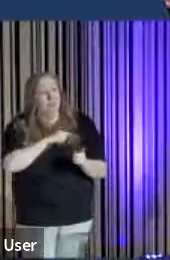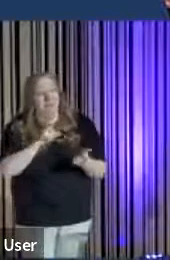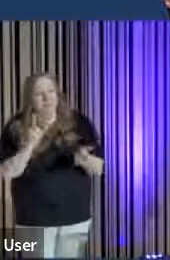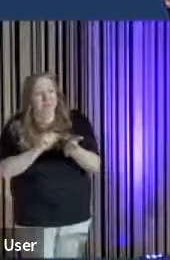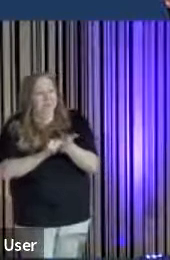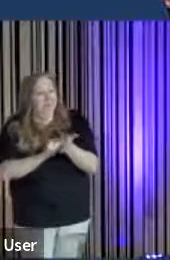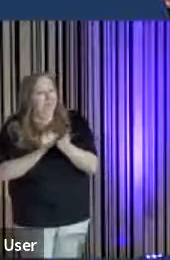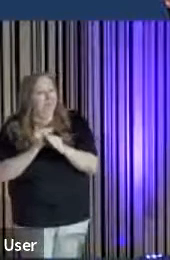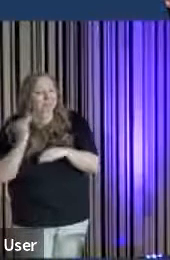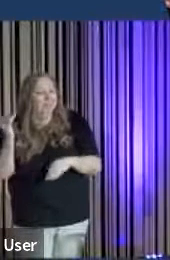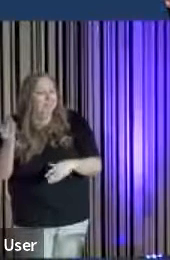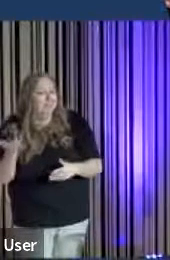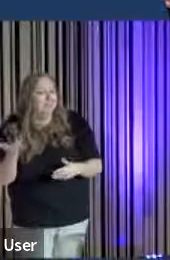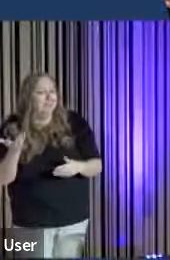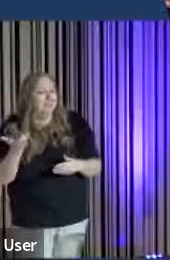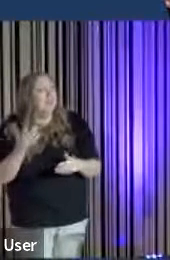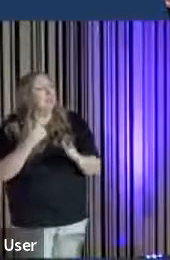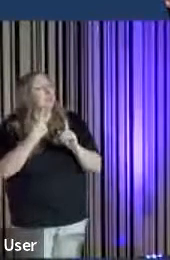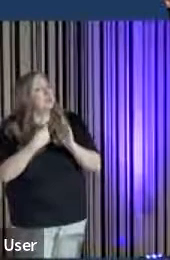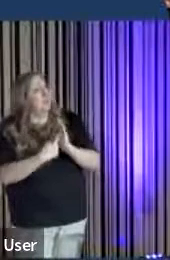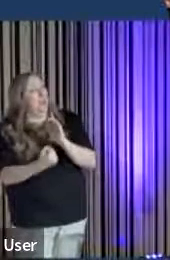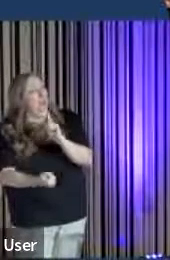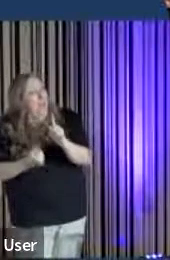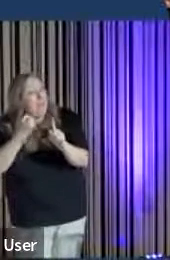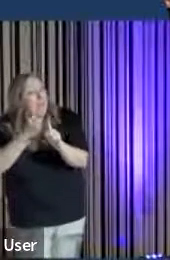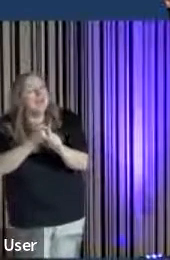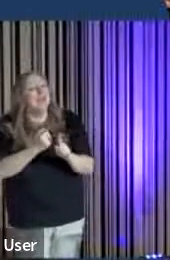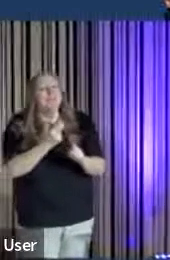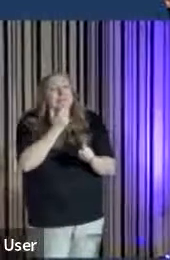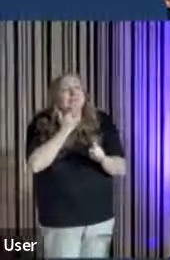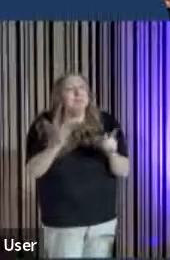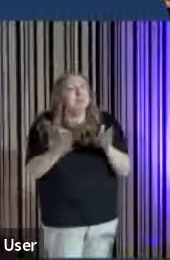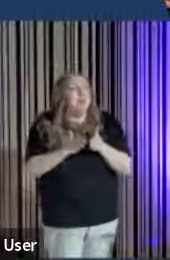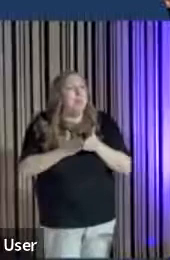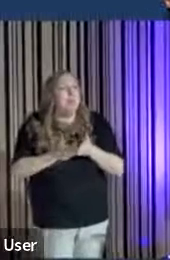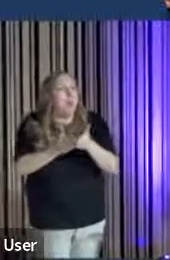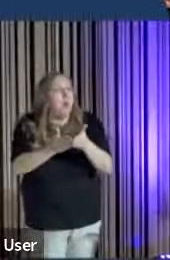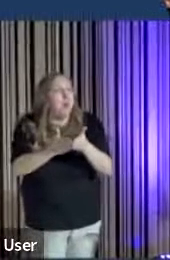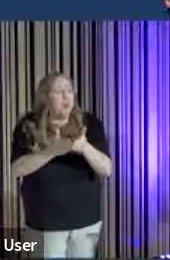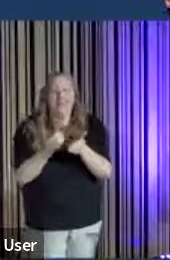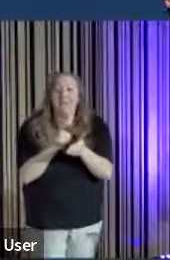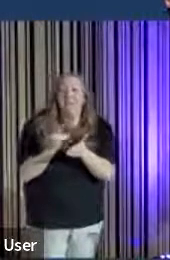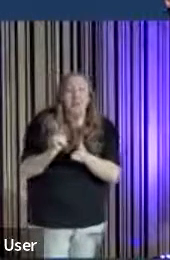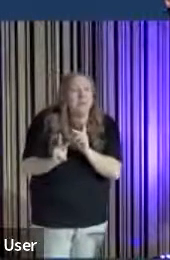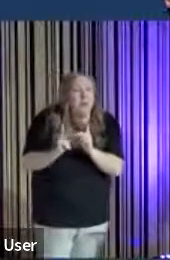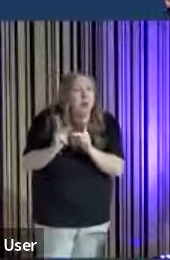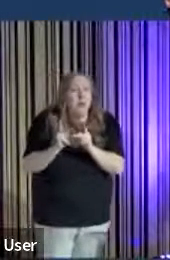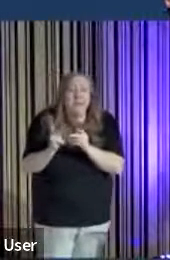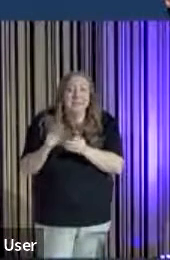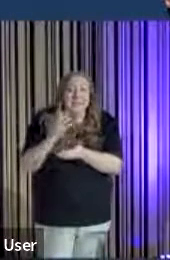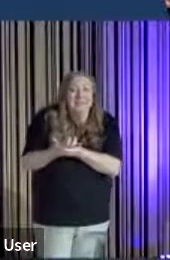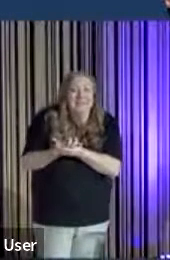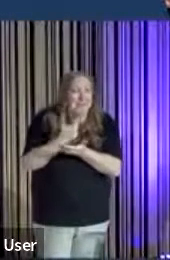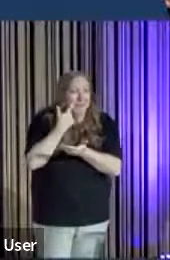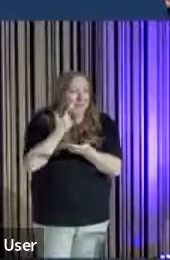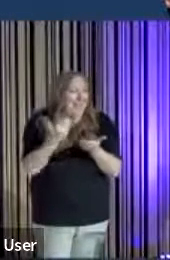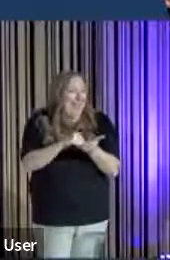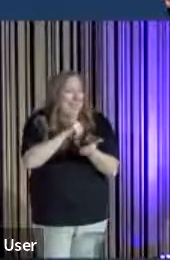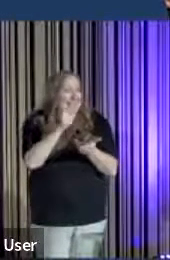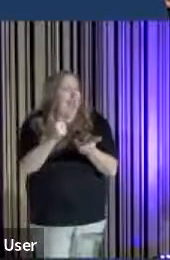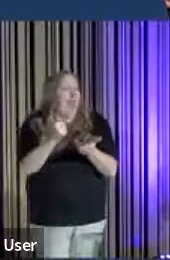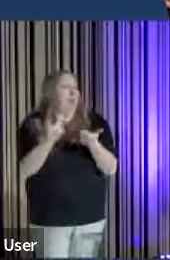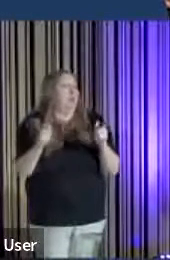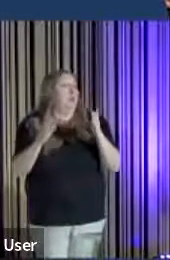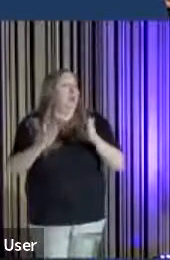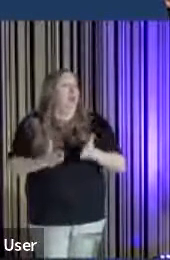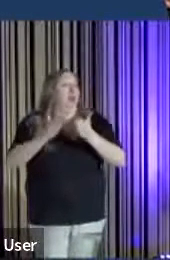but to show you the impact of such a project with such a small boat, with a few folks, because we're not much of us, how much